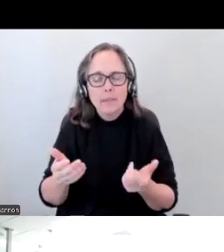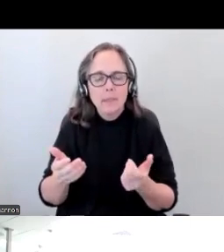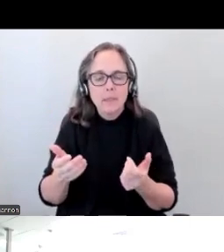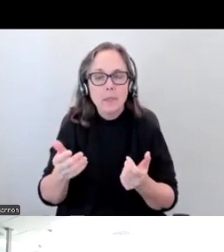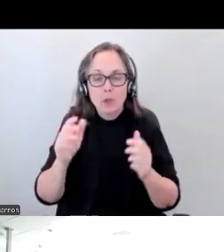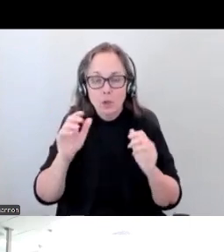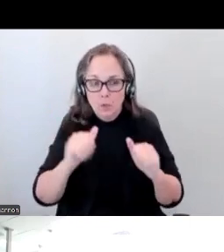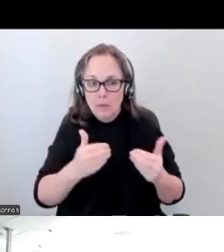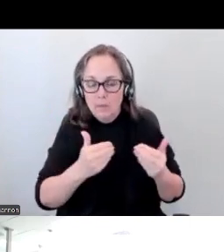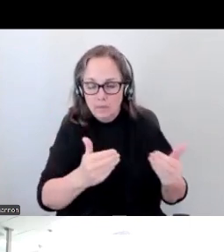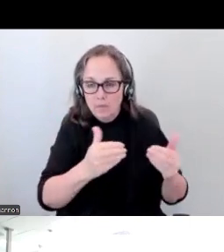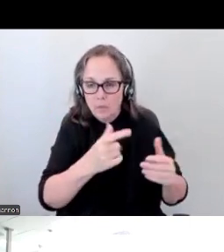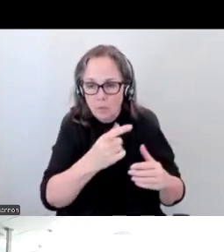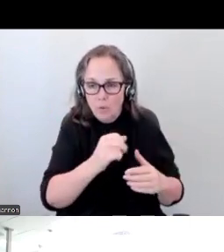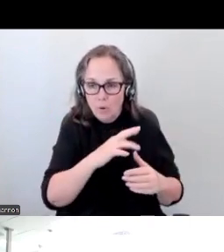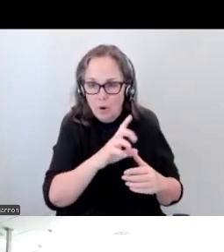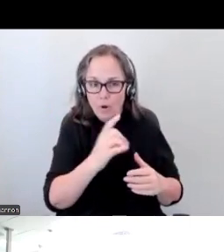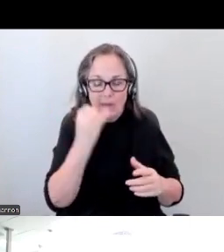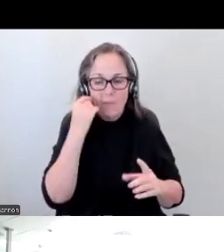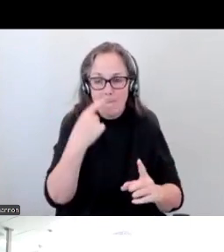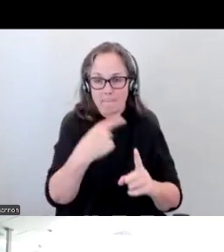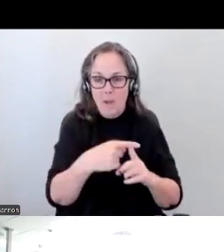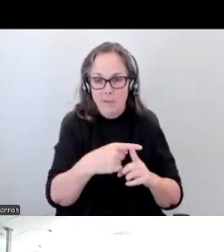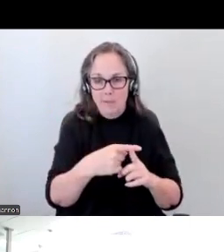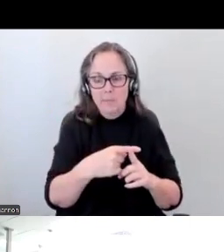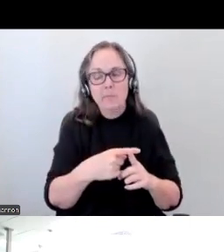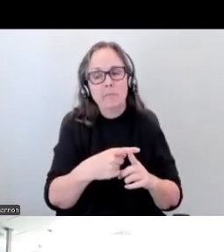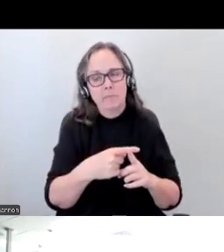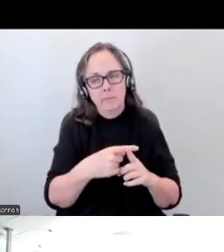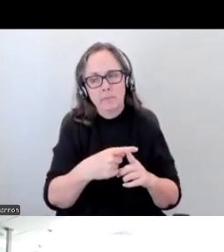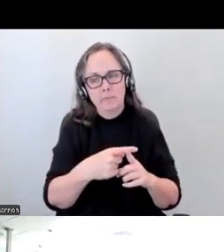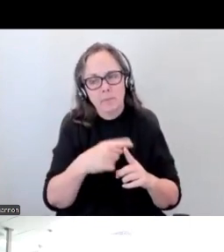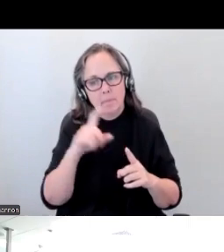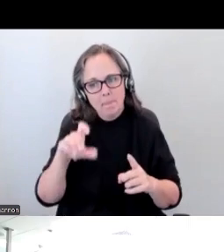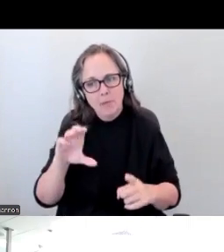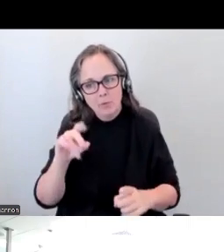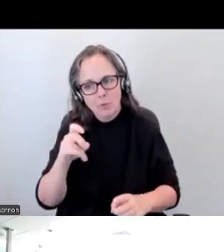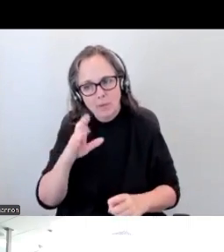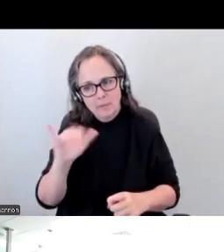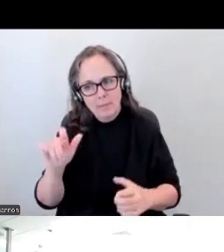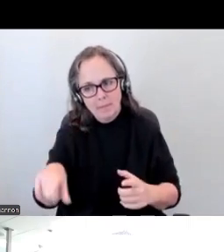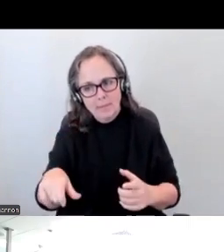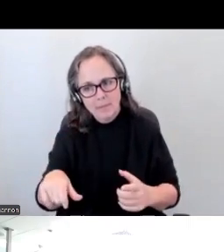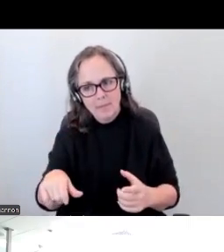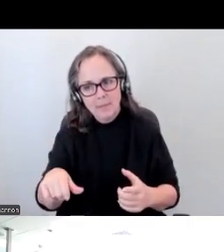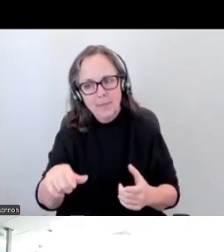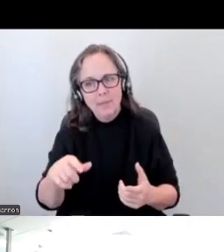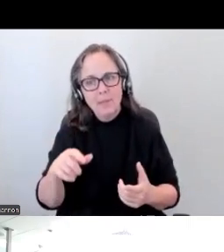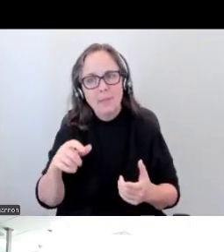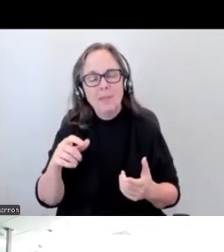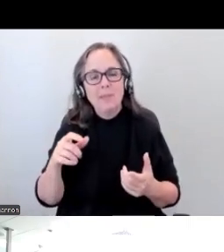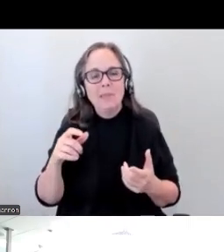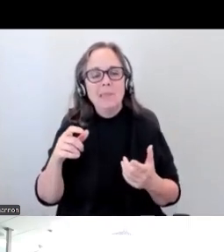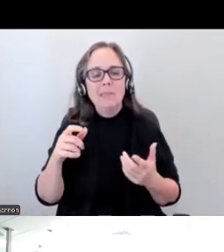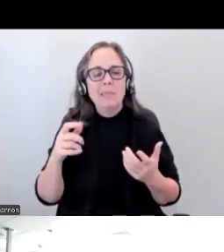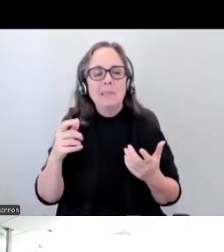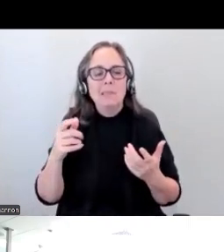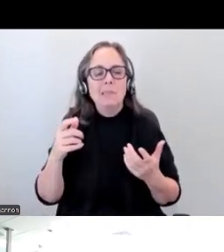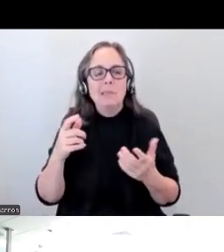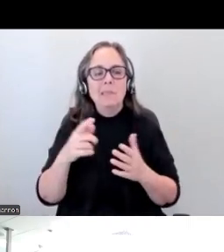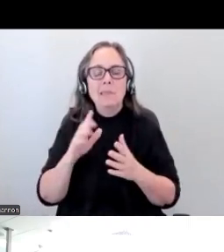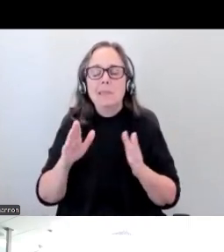get the Cologuard done. If it's positive, you're gonna have to get a colonoscopy. So some people are happy Mhm. to say, "Hey, I want a one and done, just